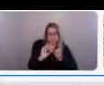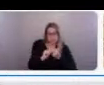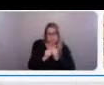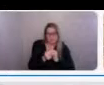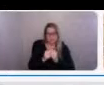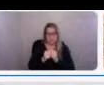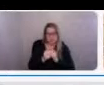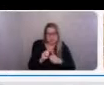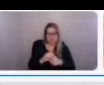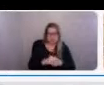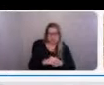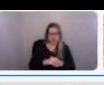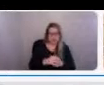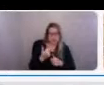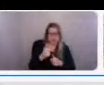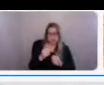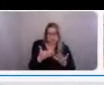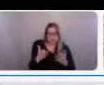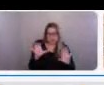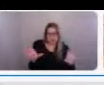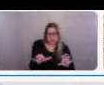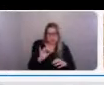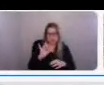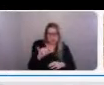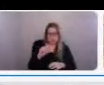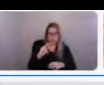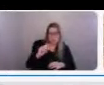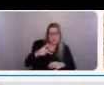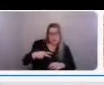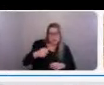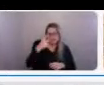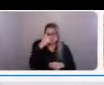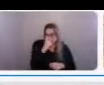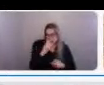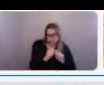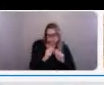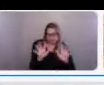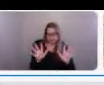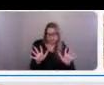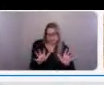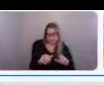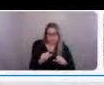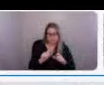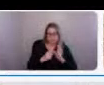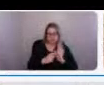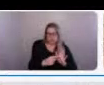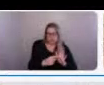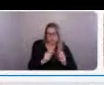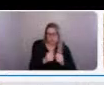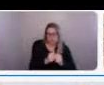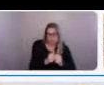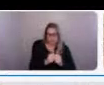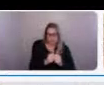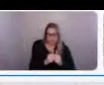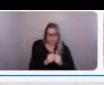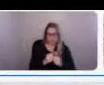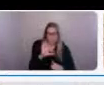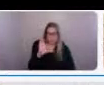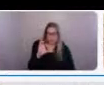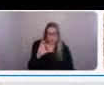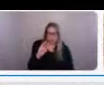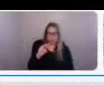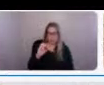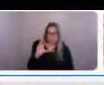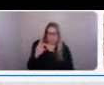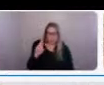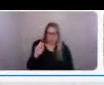um in in anything you do in your maps because it does appear that with what you've done with with us mccormick ranch is at the